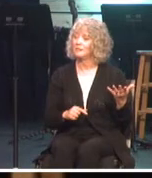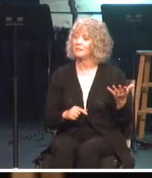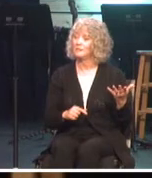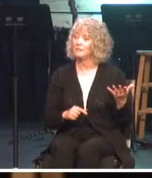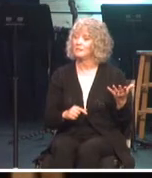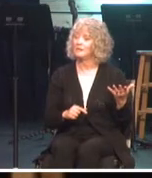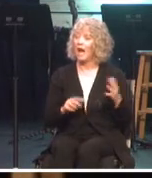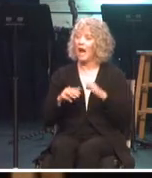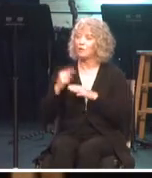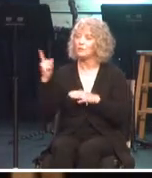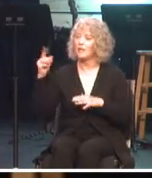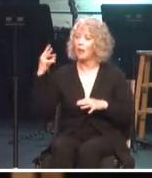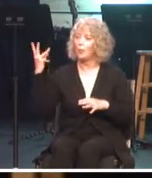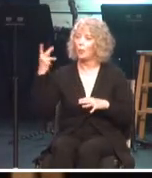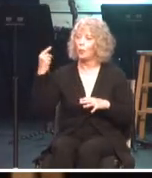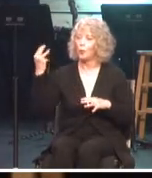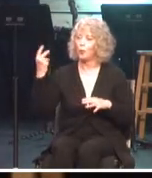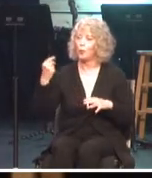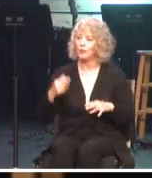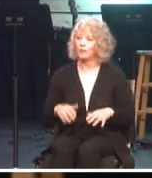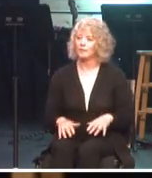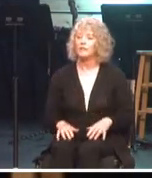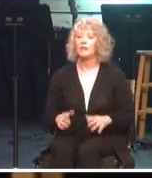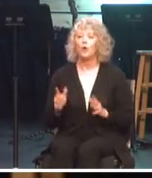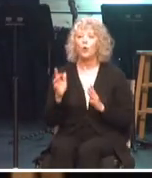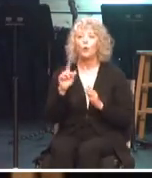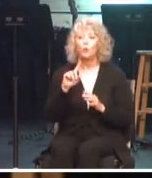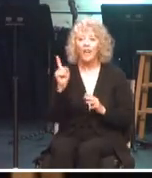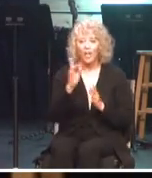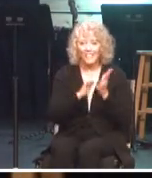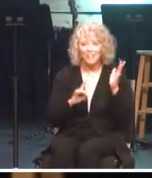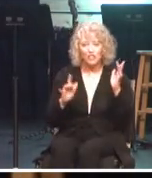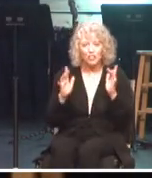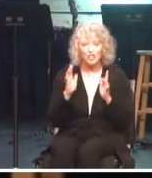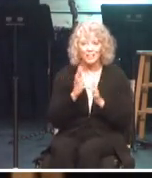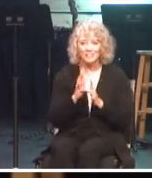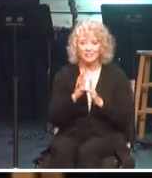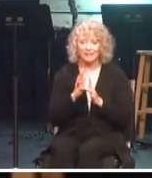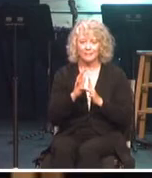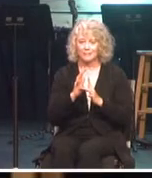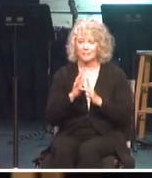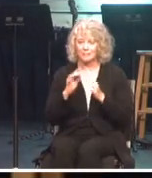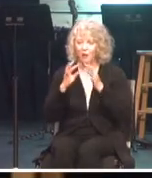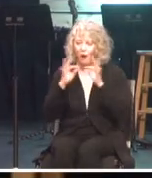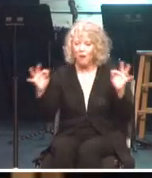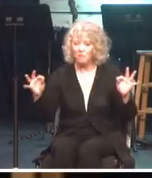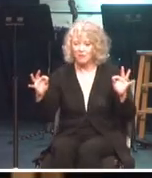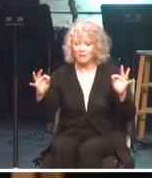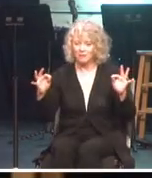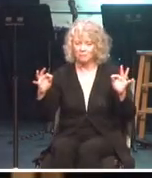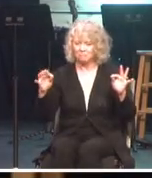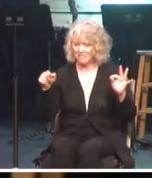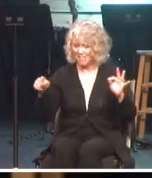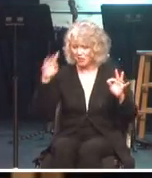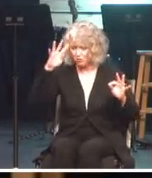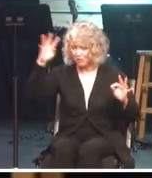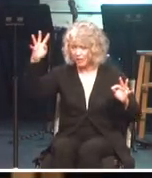Now, where's Jesus getting this from? Just making it up? No, this is Old Testament teaching.